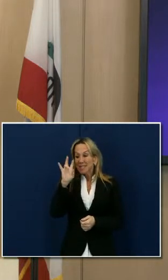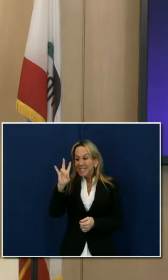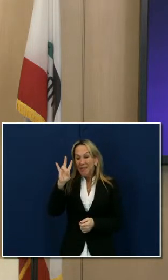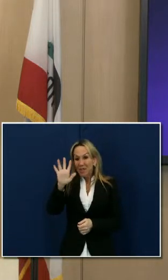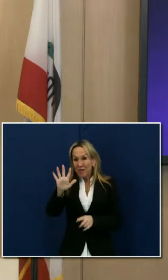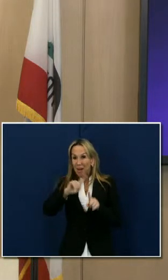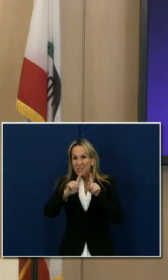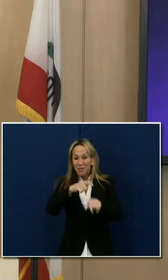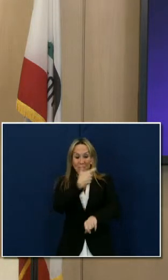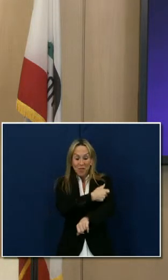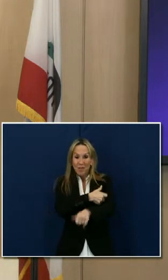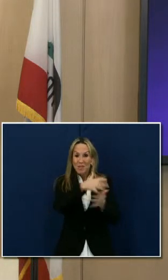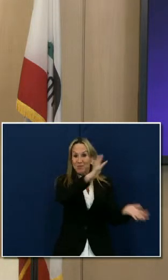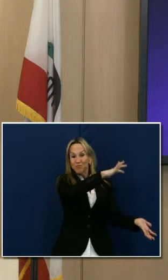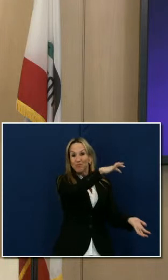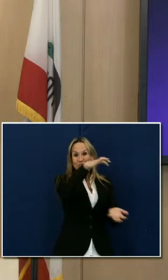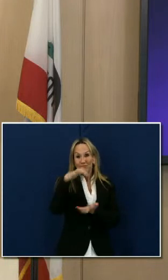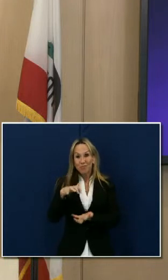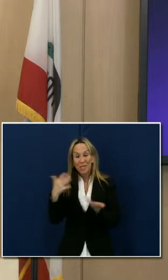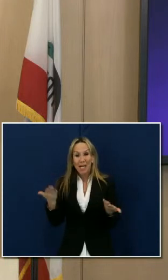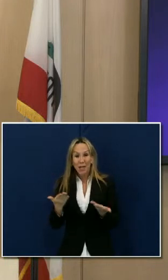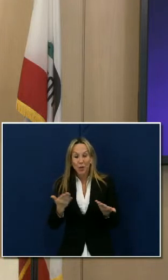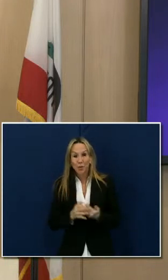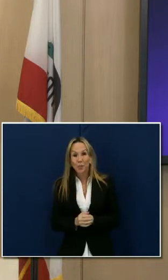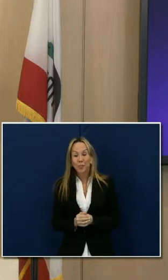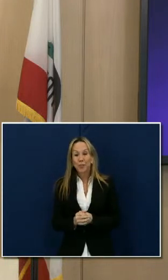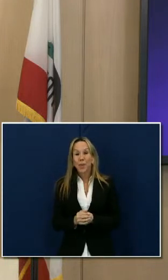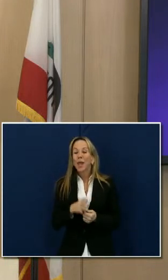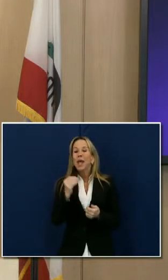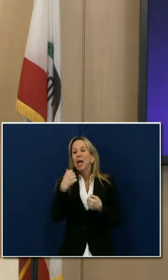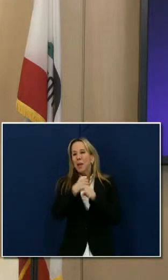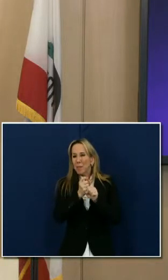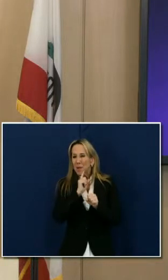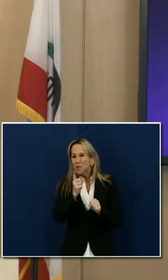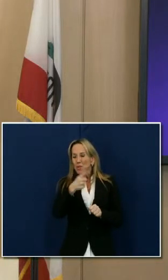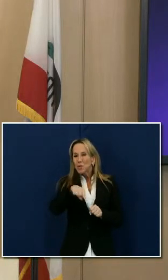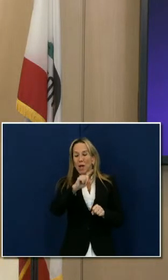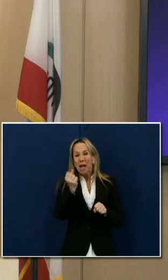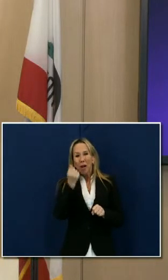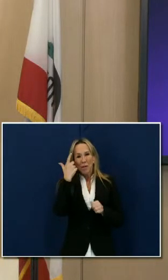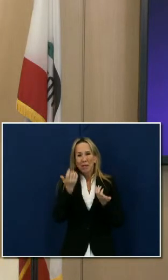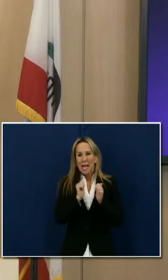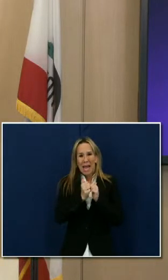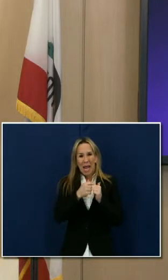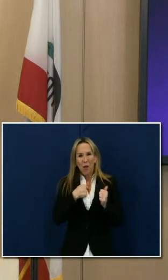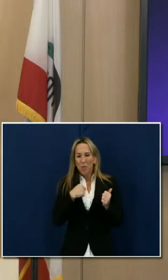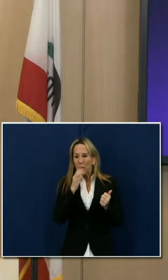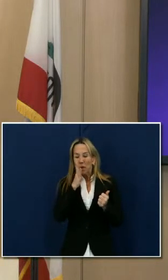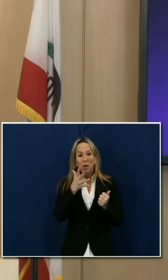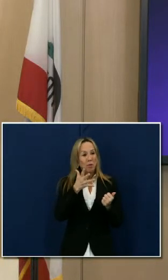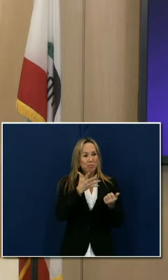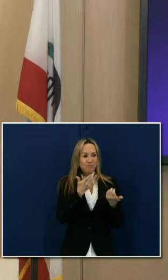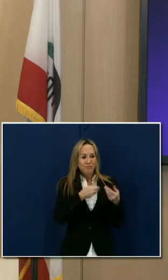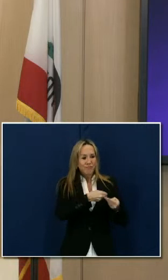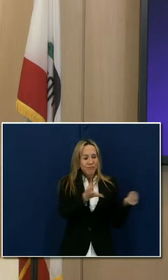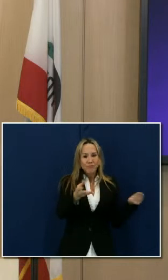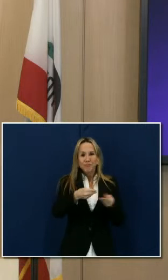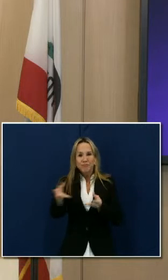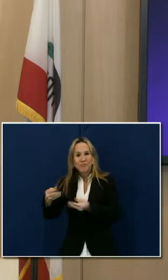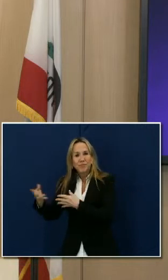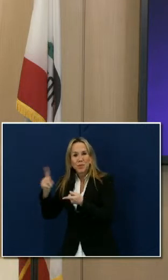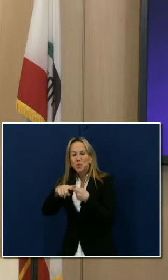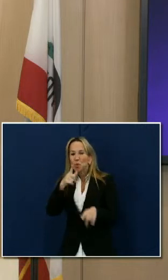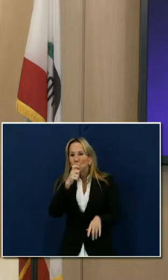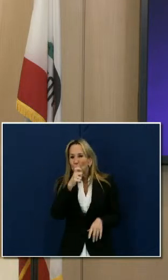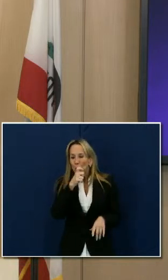28,275 vaccines. And in order to provide a clearer understanding of the process for distribution of vaccines, and in particular,